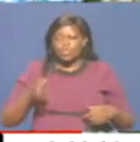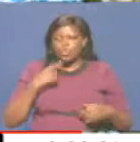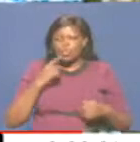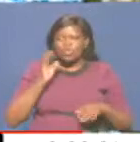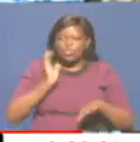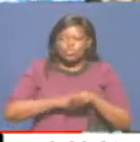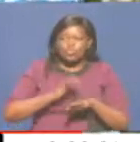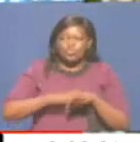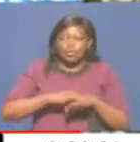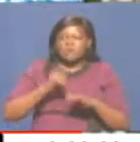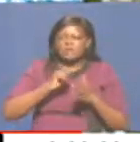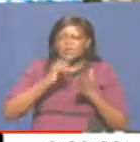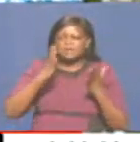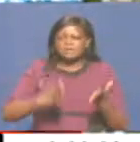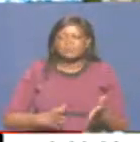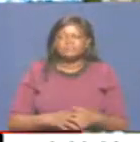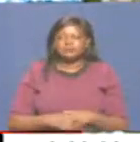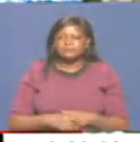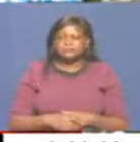writer